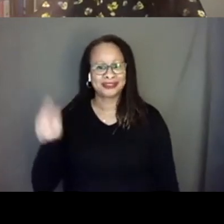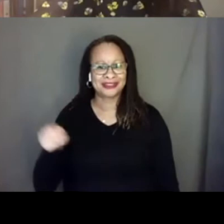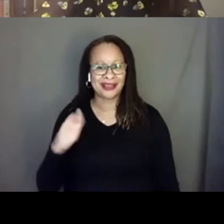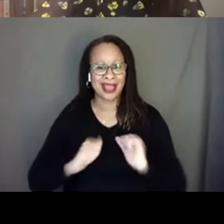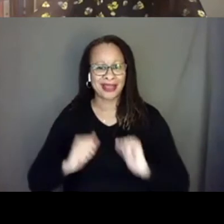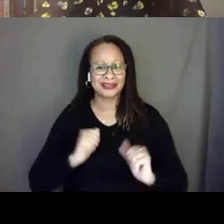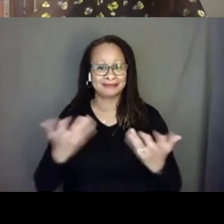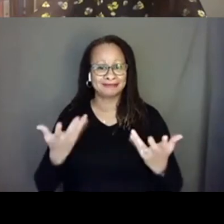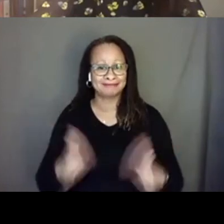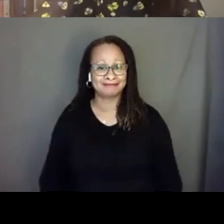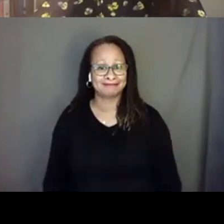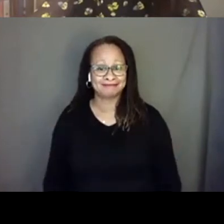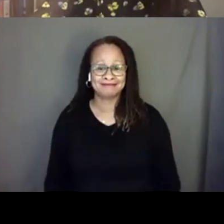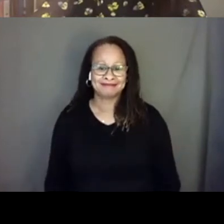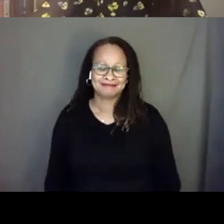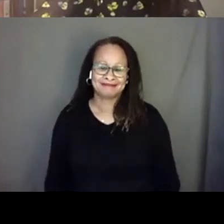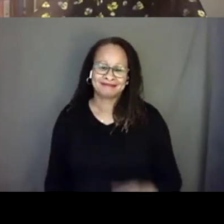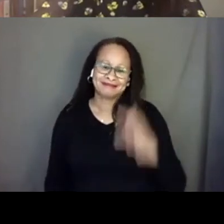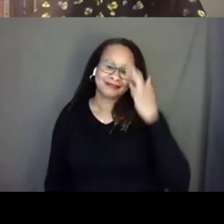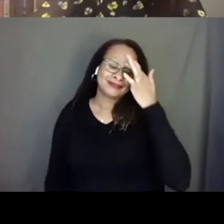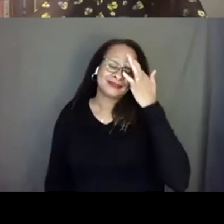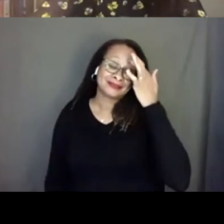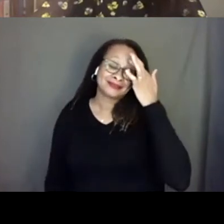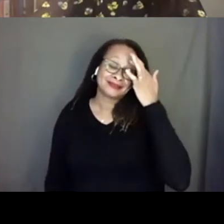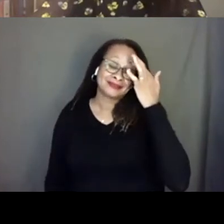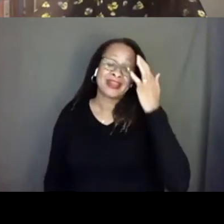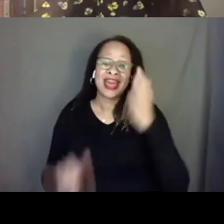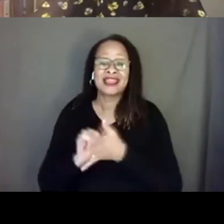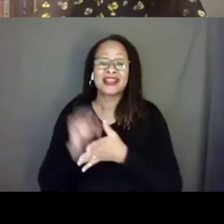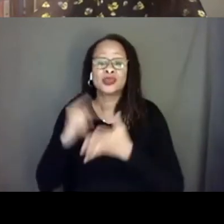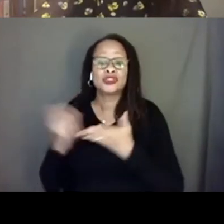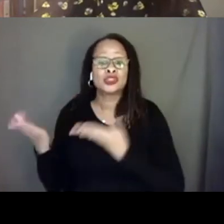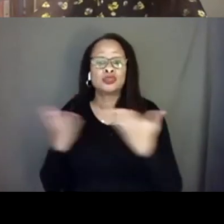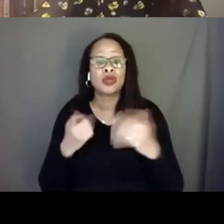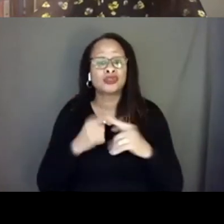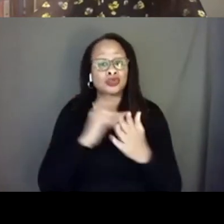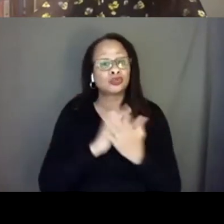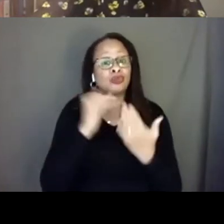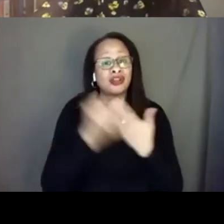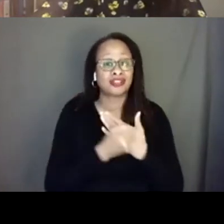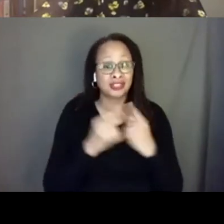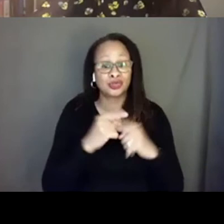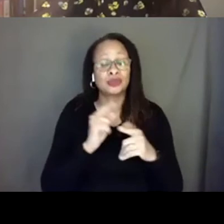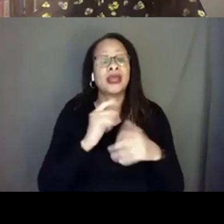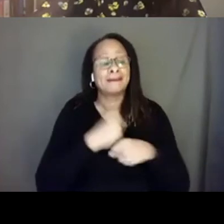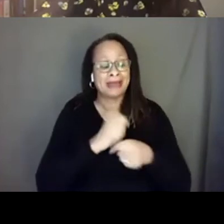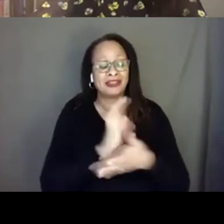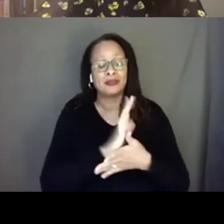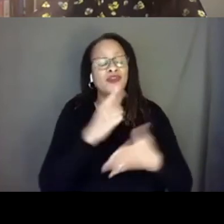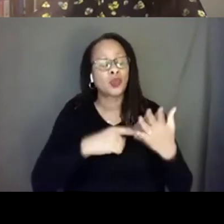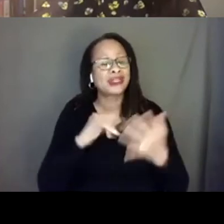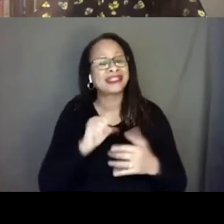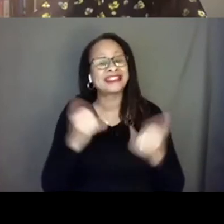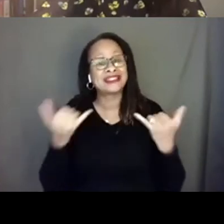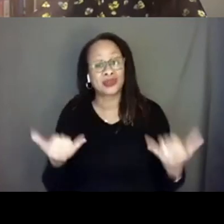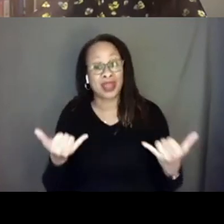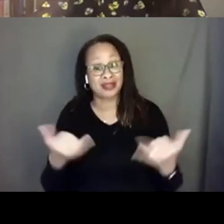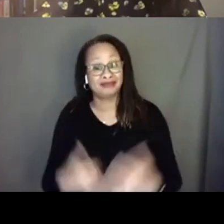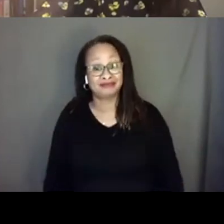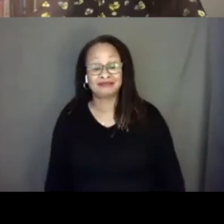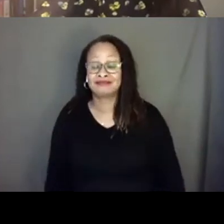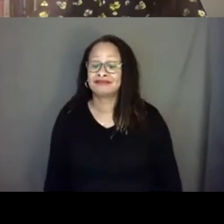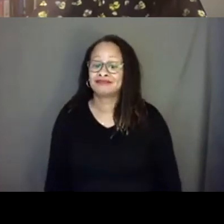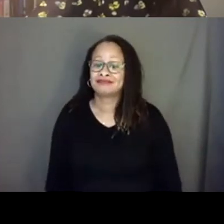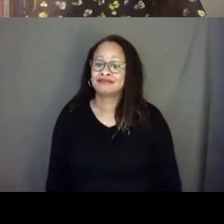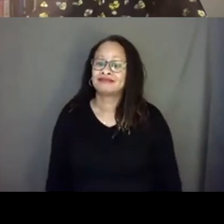was that again is what she brought to the project made the movie what it has become.